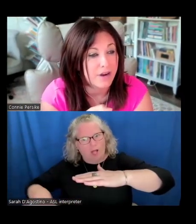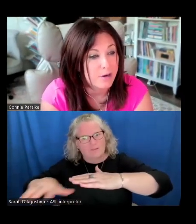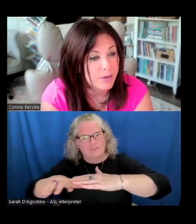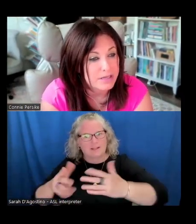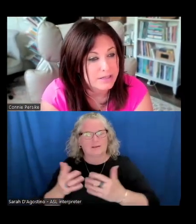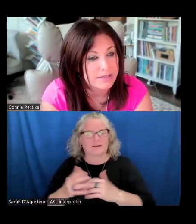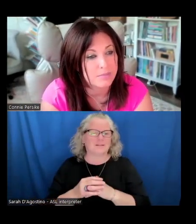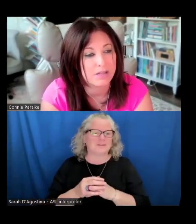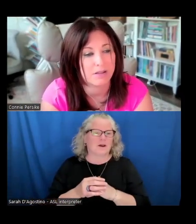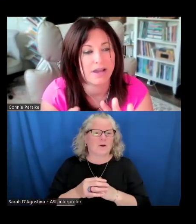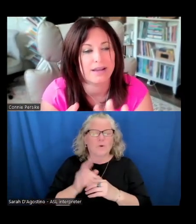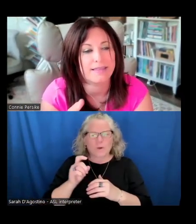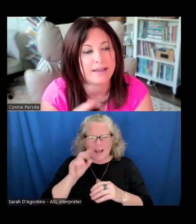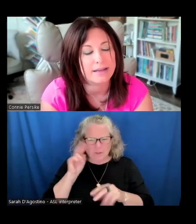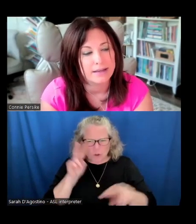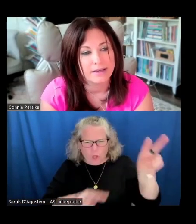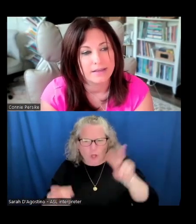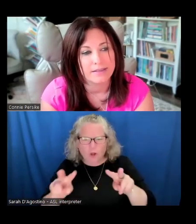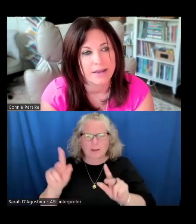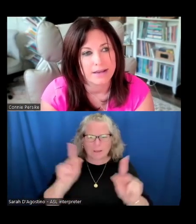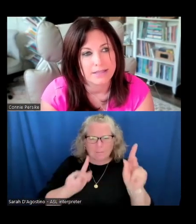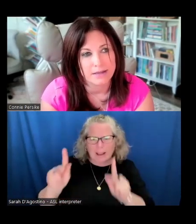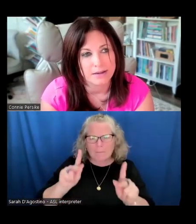the environmental stimuli that